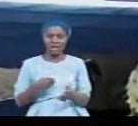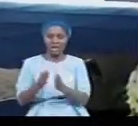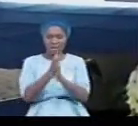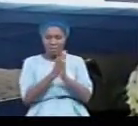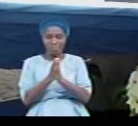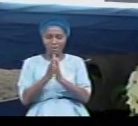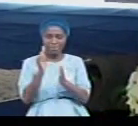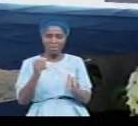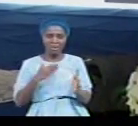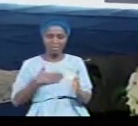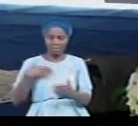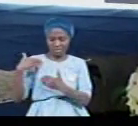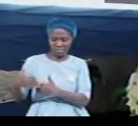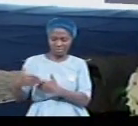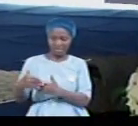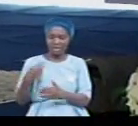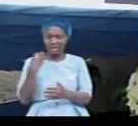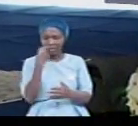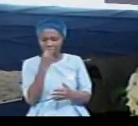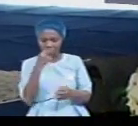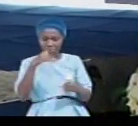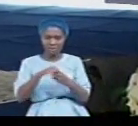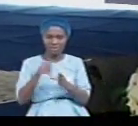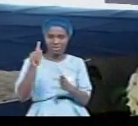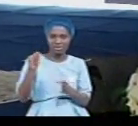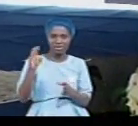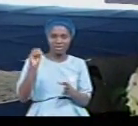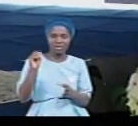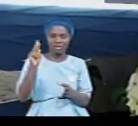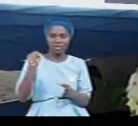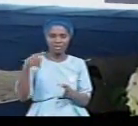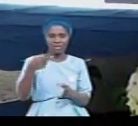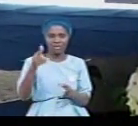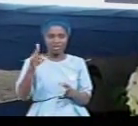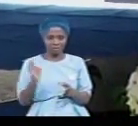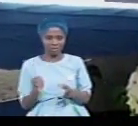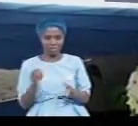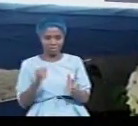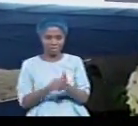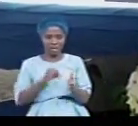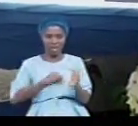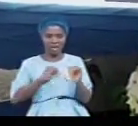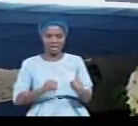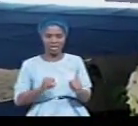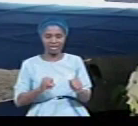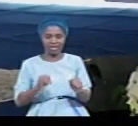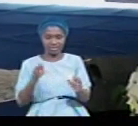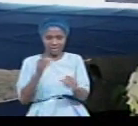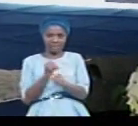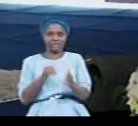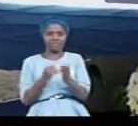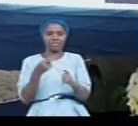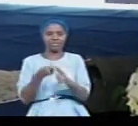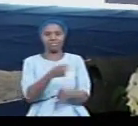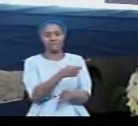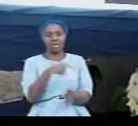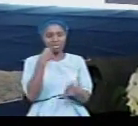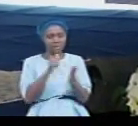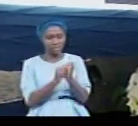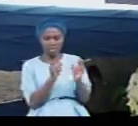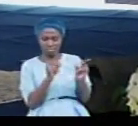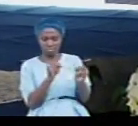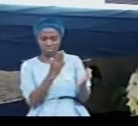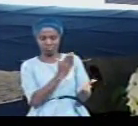be speaking in tongues so that I will catch up. I said, hold it. I'm not looking for